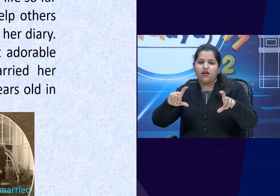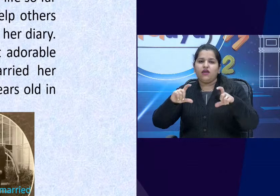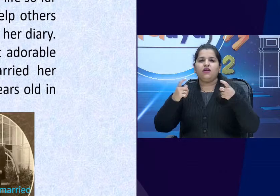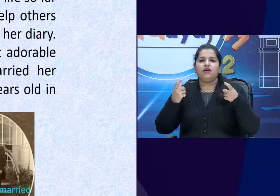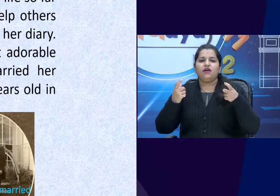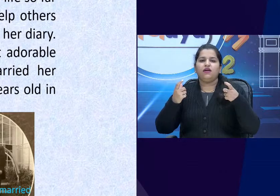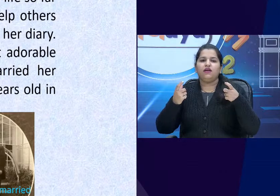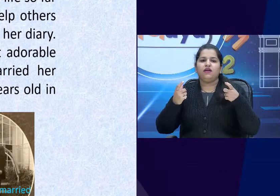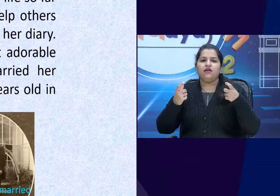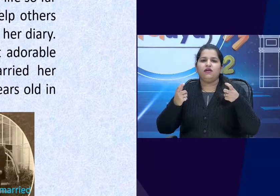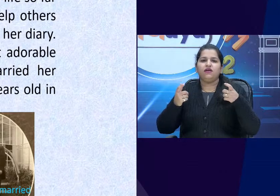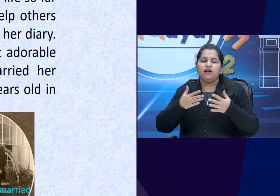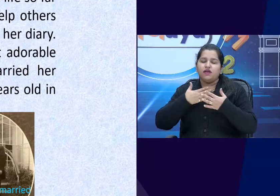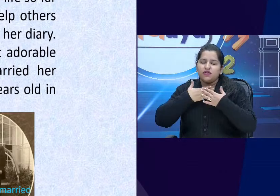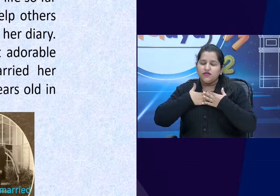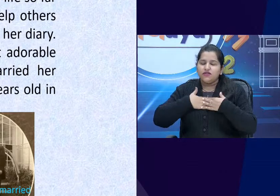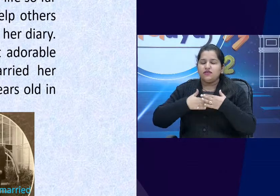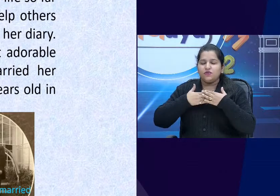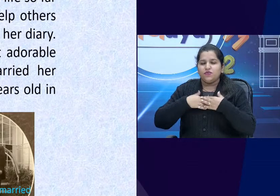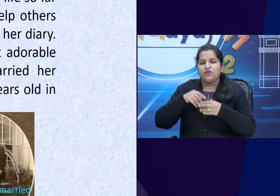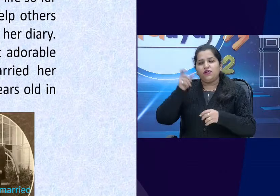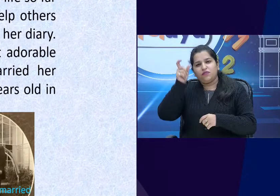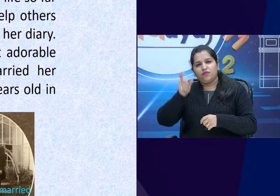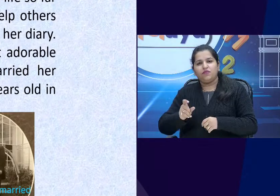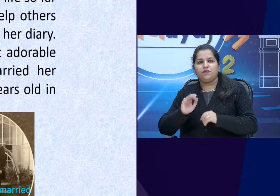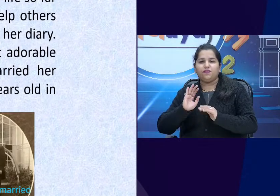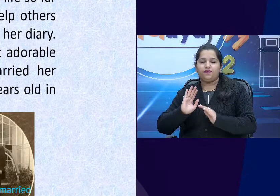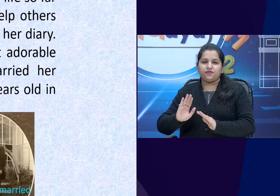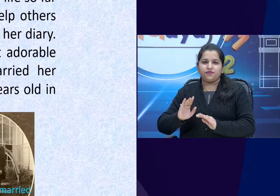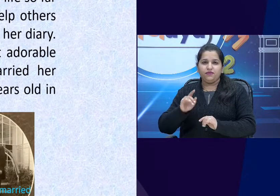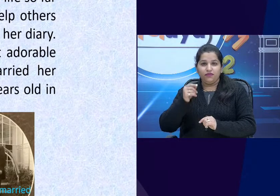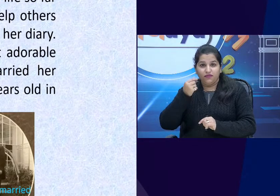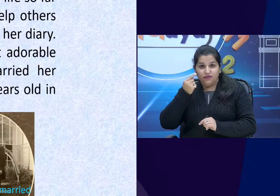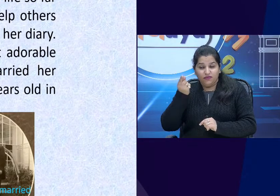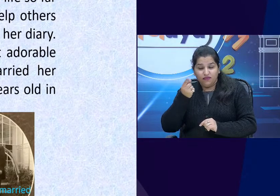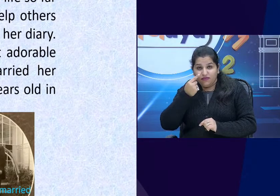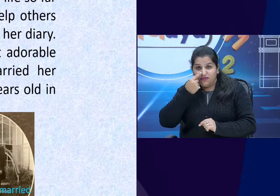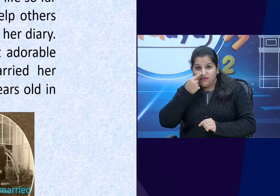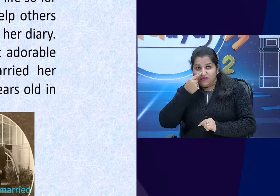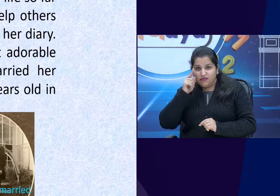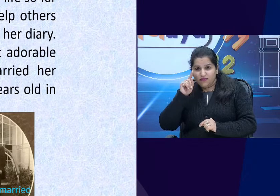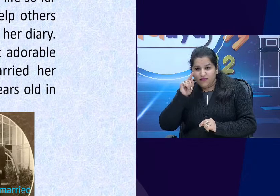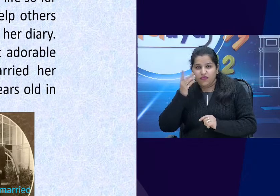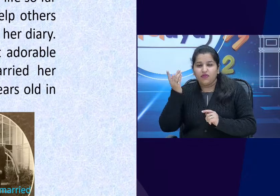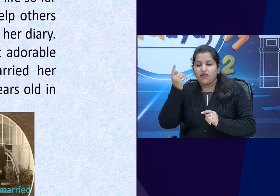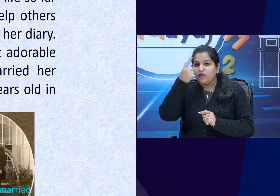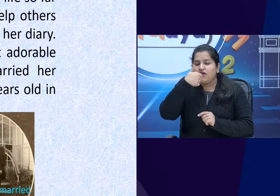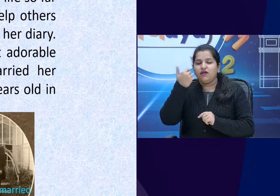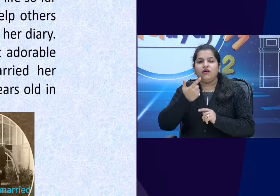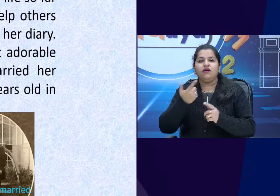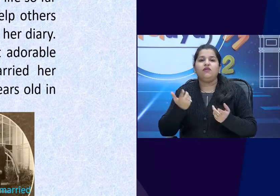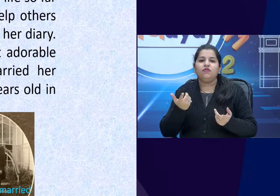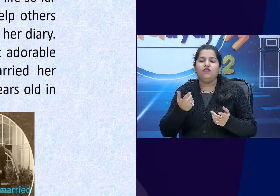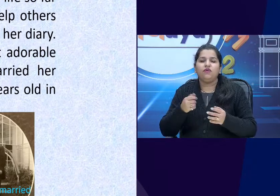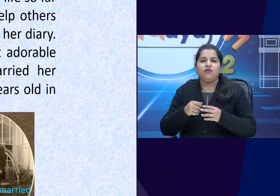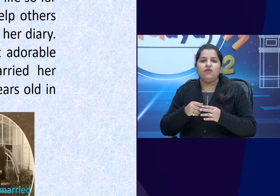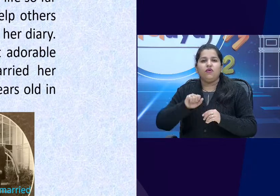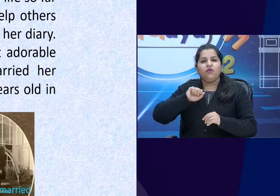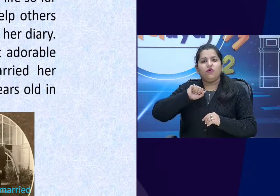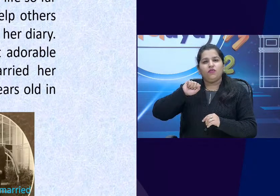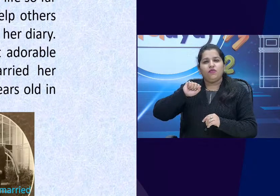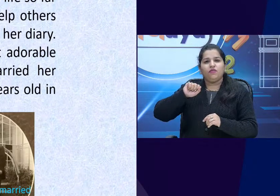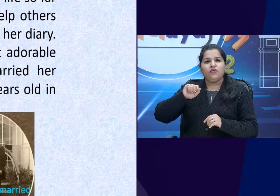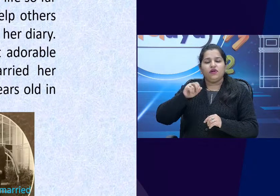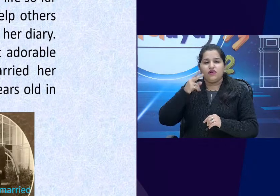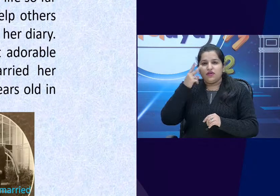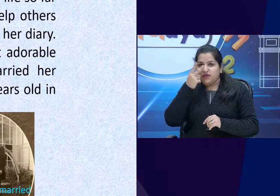empathetic person and a cordial person. And her mother was Edith Hollander Frank. This is here the picture here.